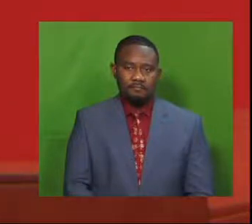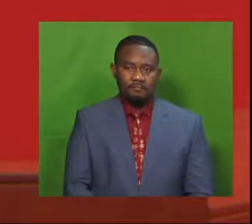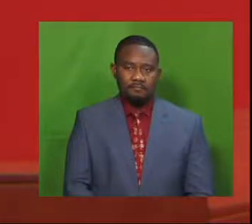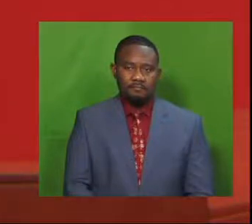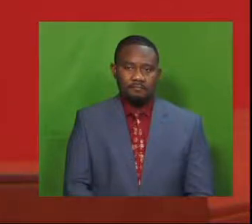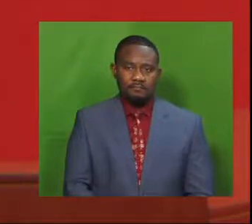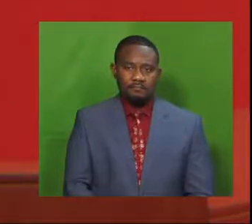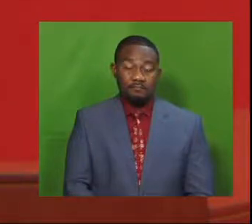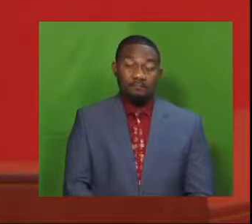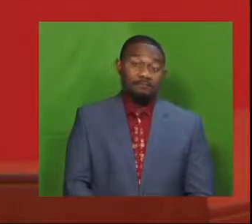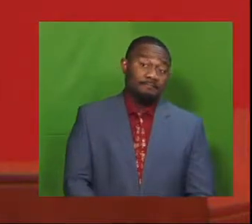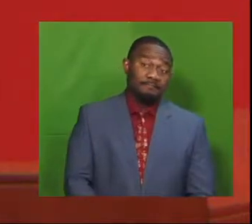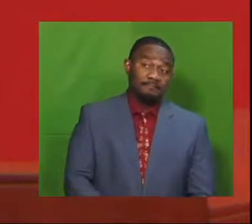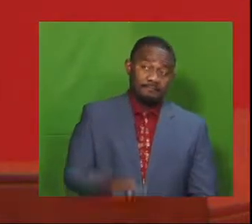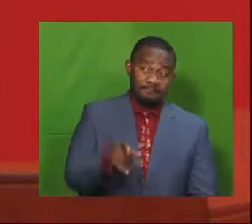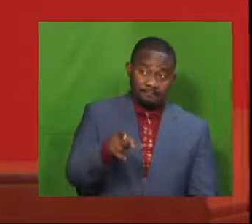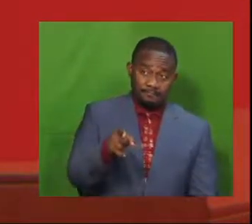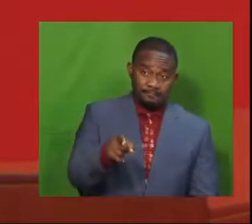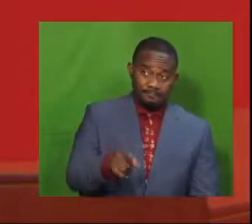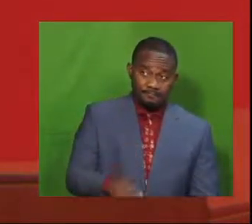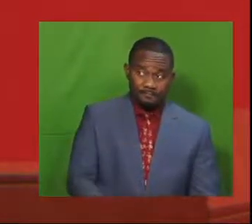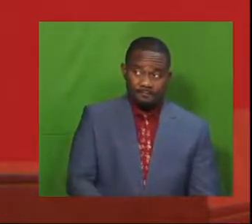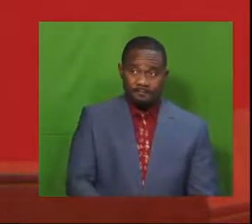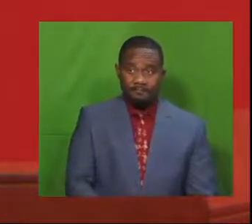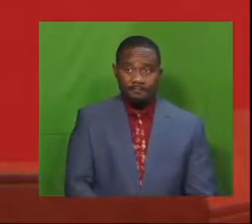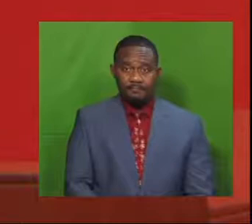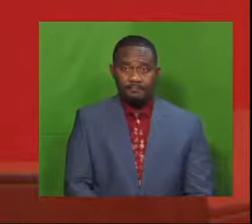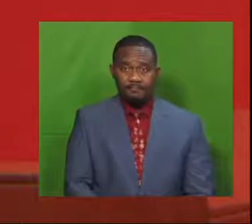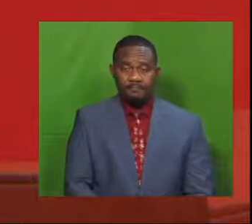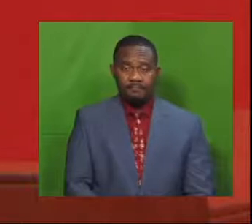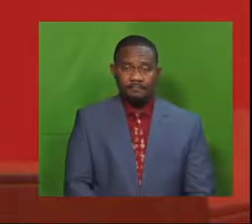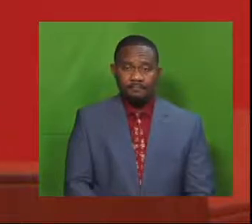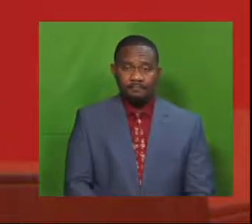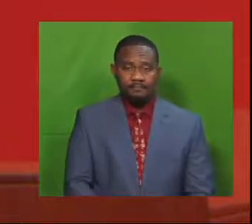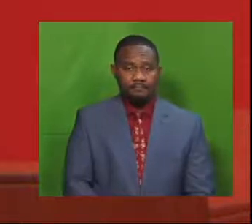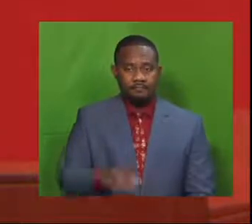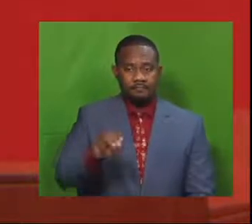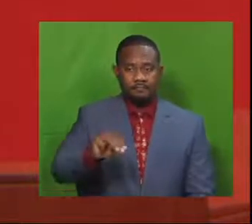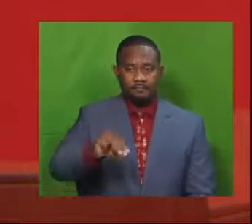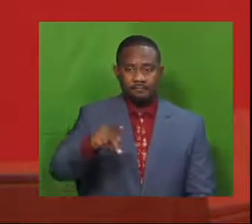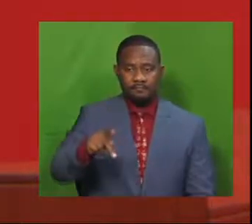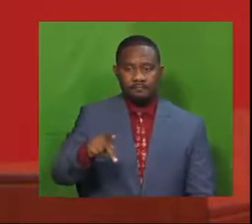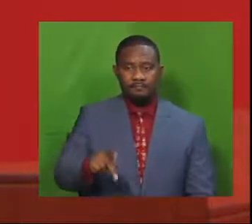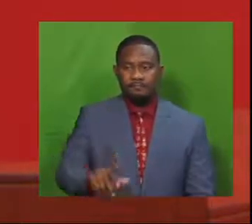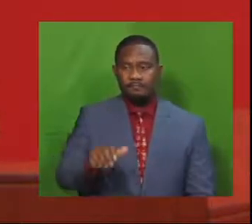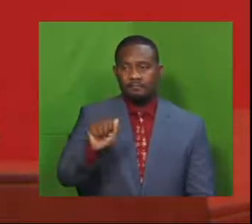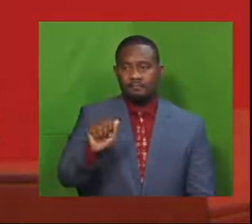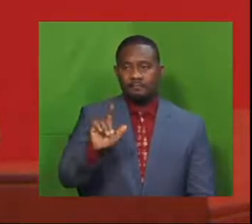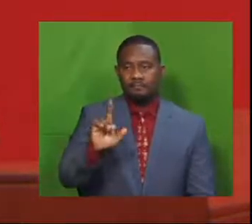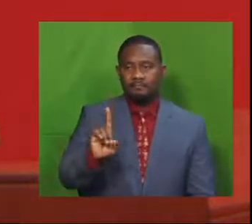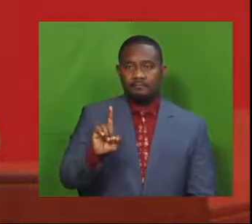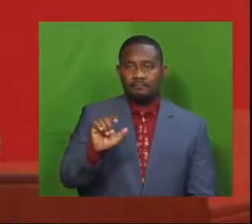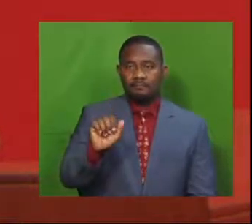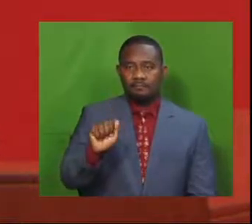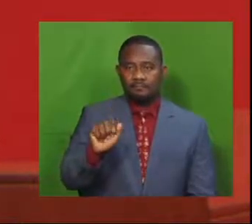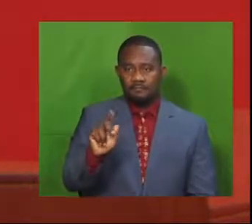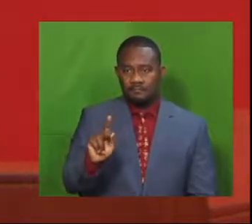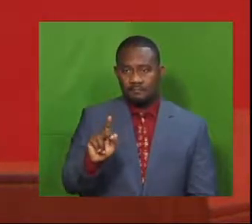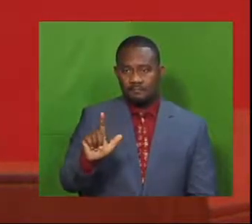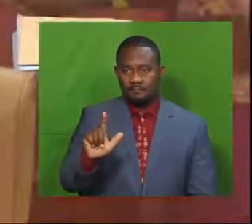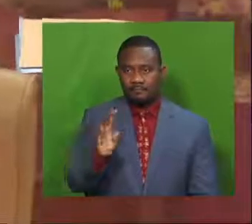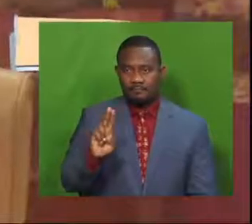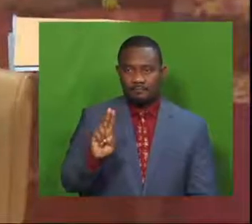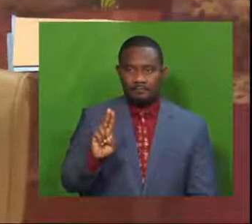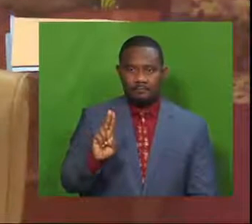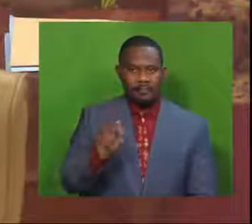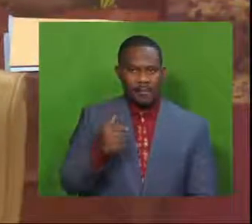Yes, honorable member for Adaku. Right, Honorable Speaker. Thank you. I also filed a